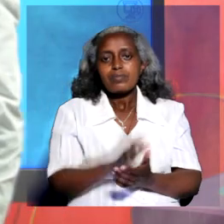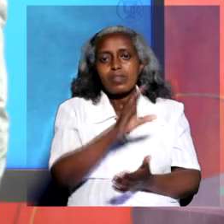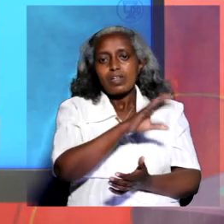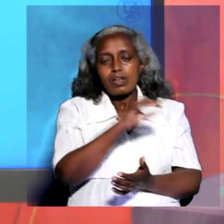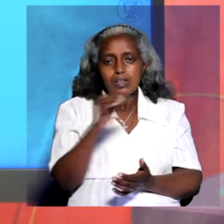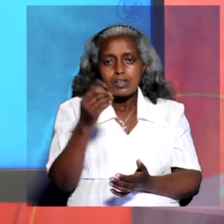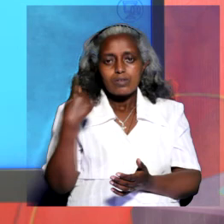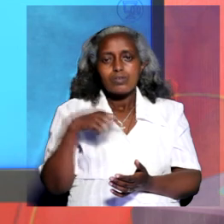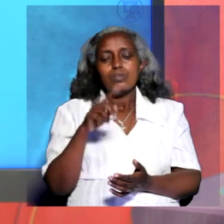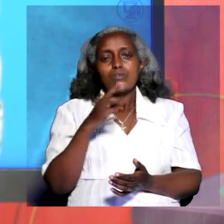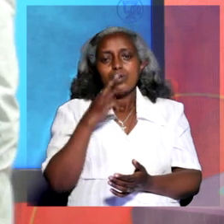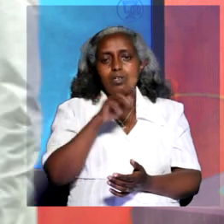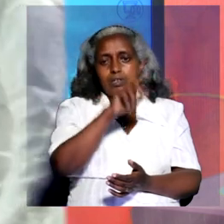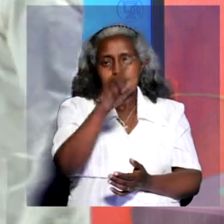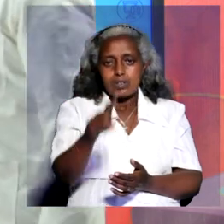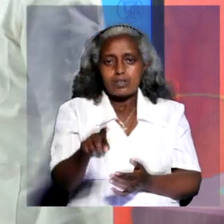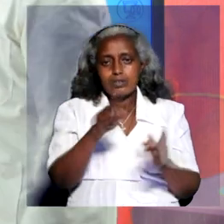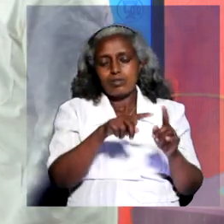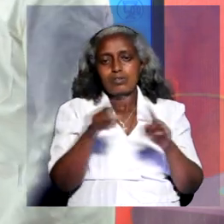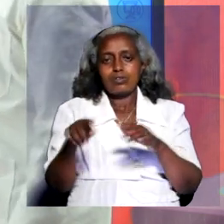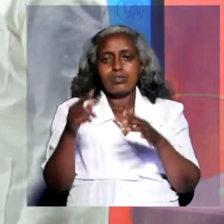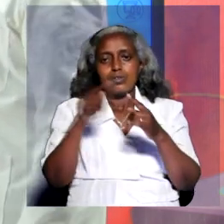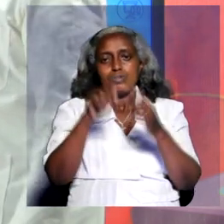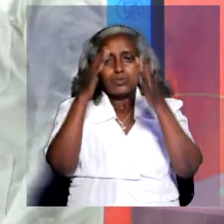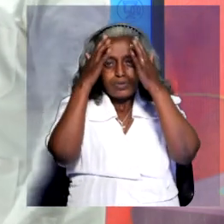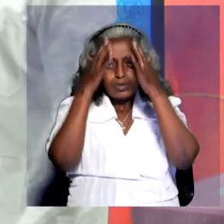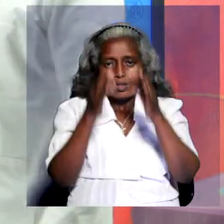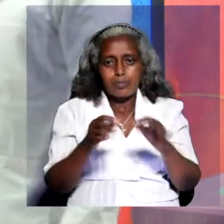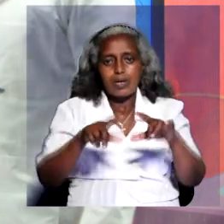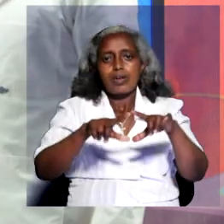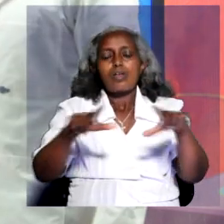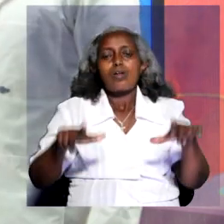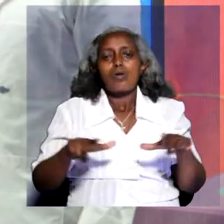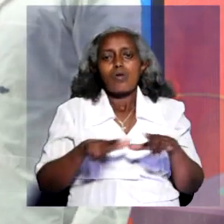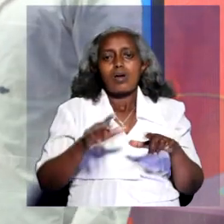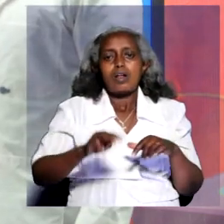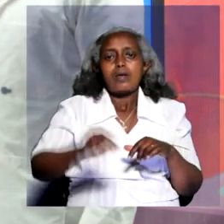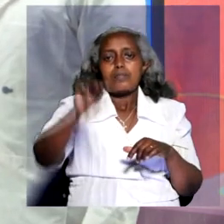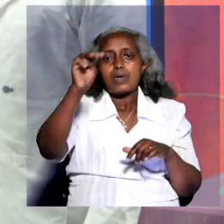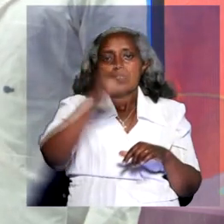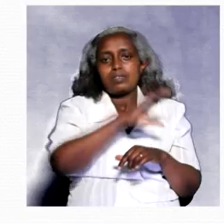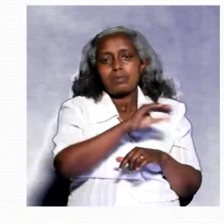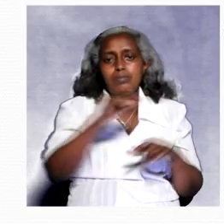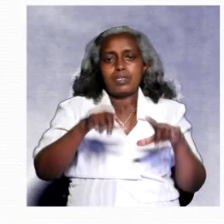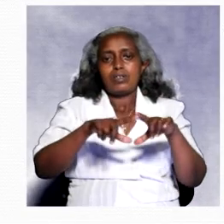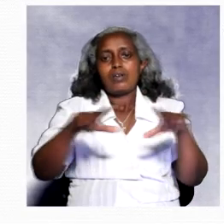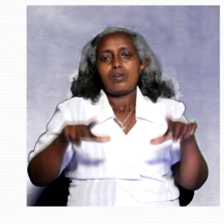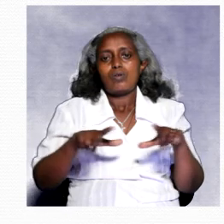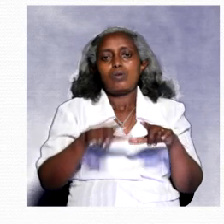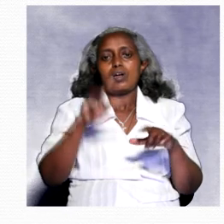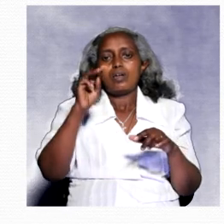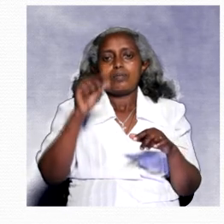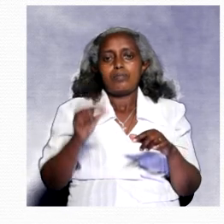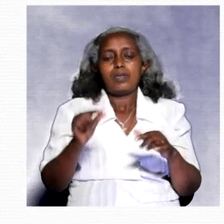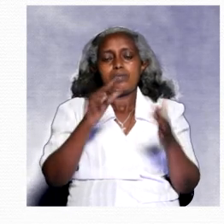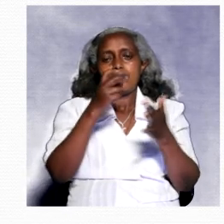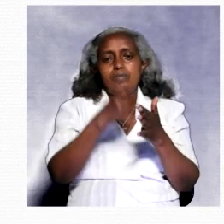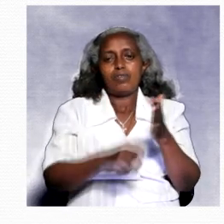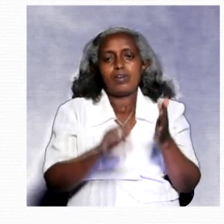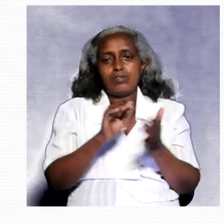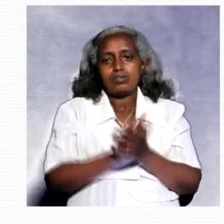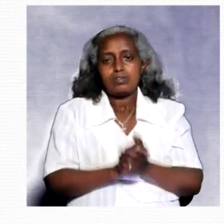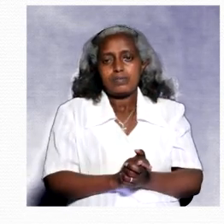And we are asked also to determine local maximum and local minimum values.